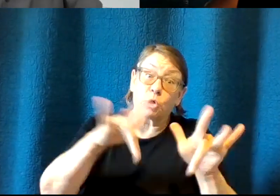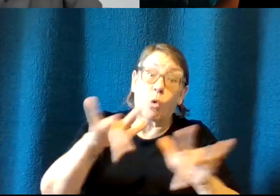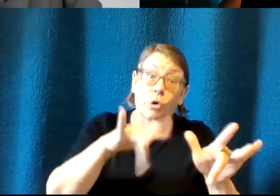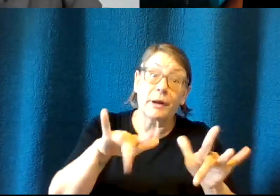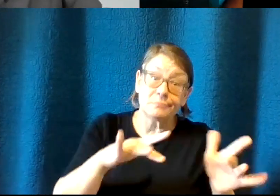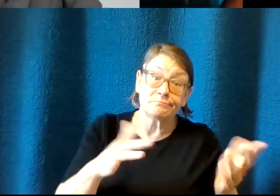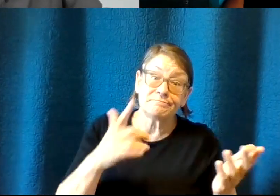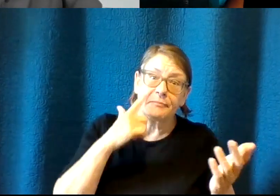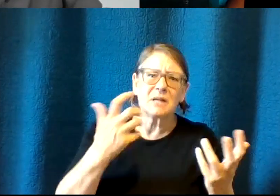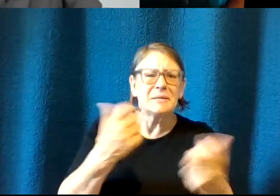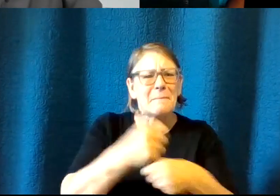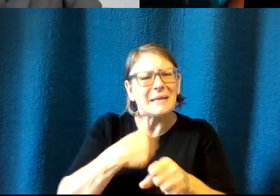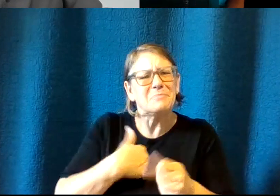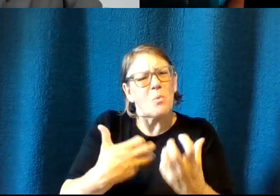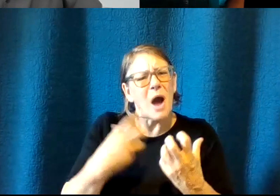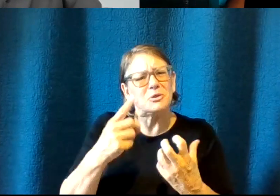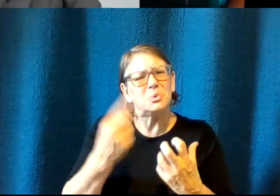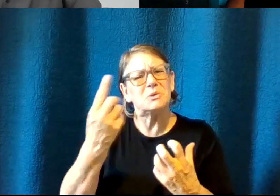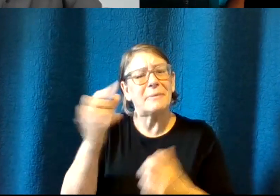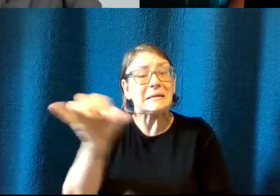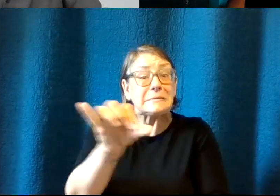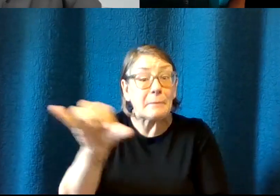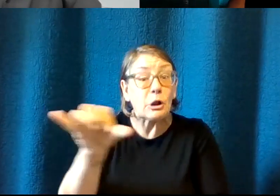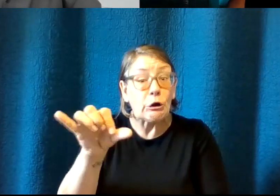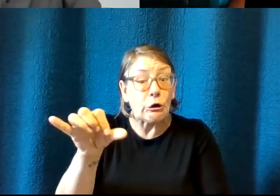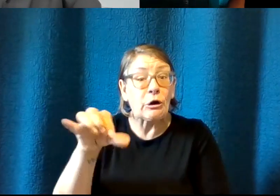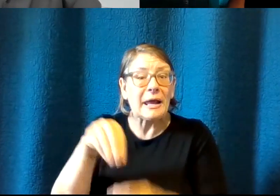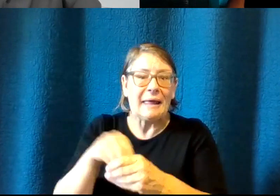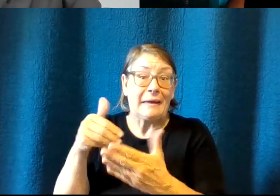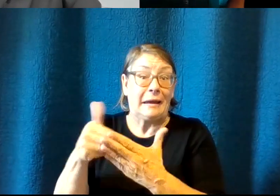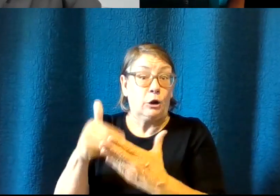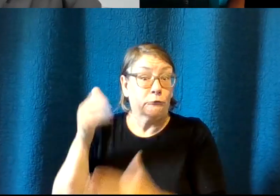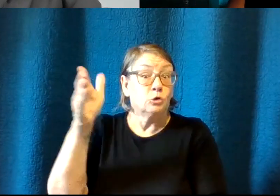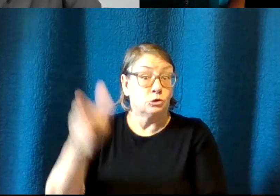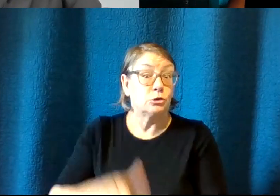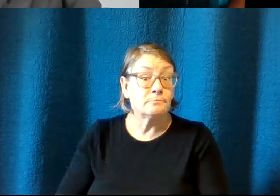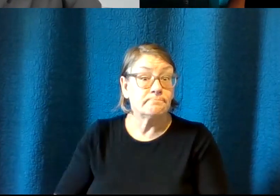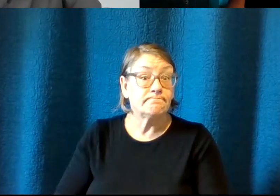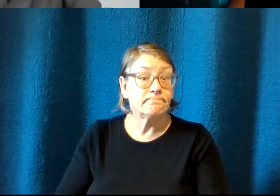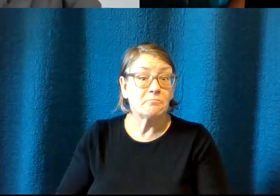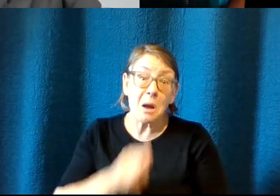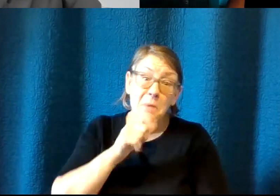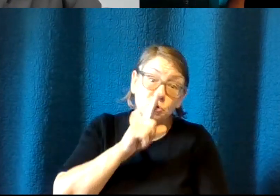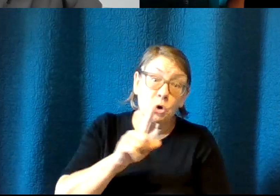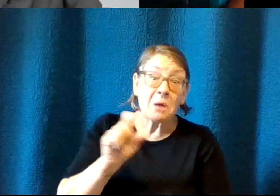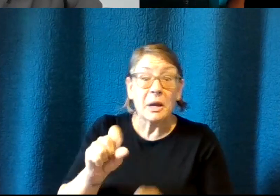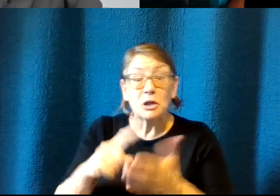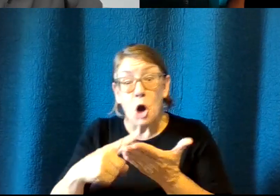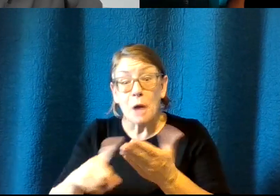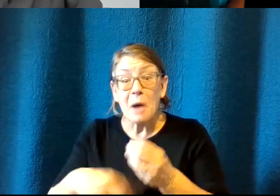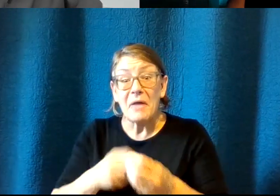It makes me want to do something similar in the near future. I don't know if that's something we can talk about,